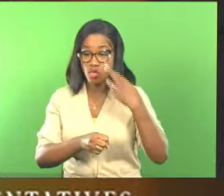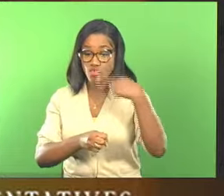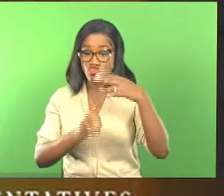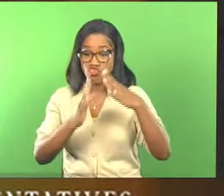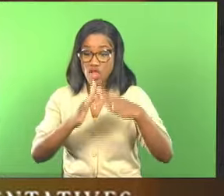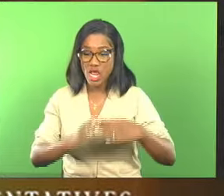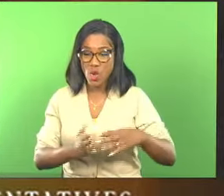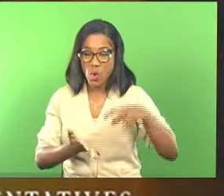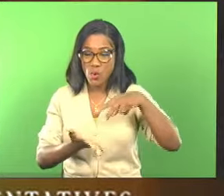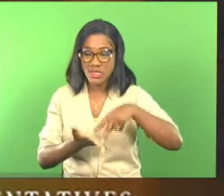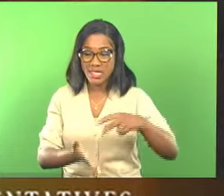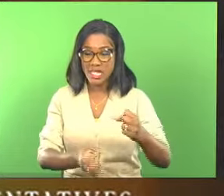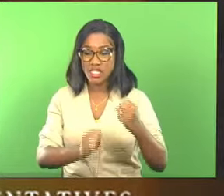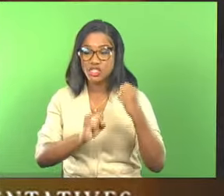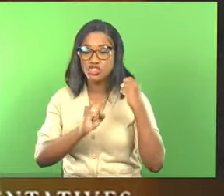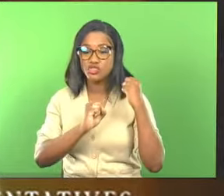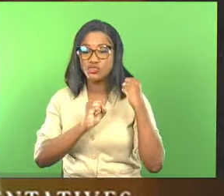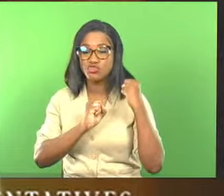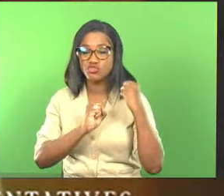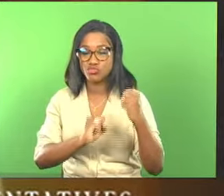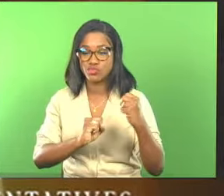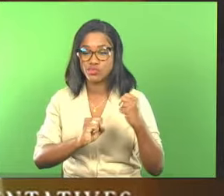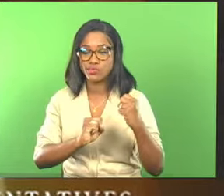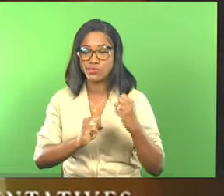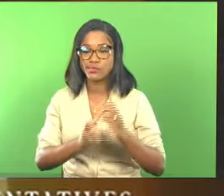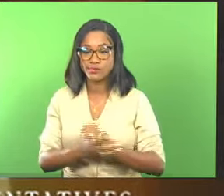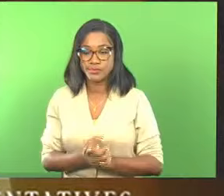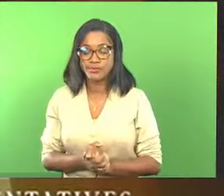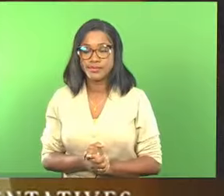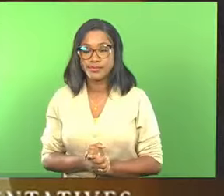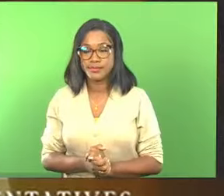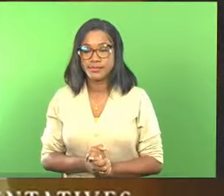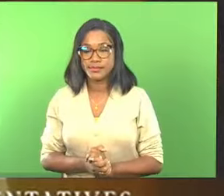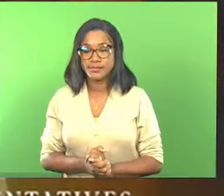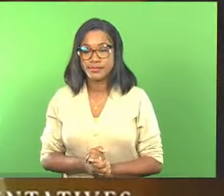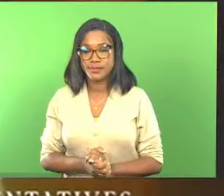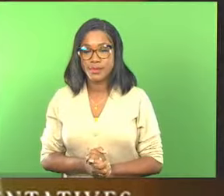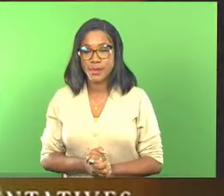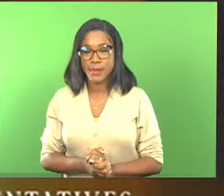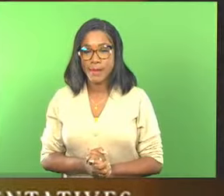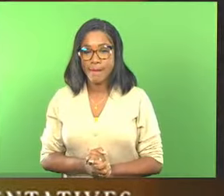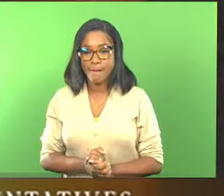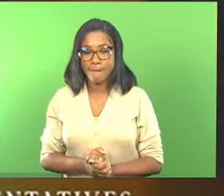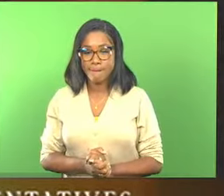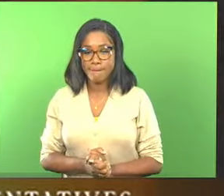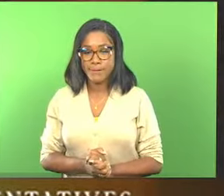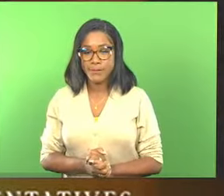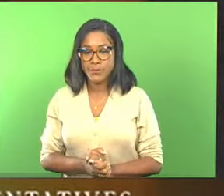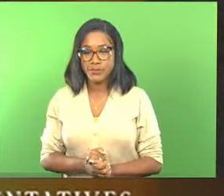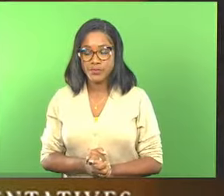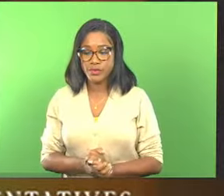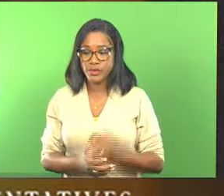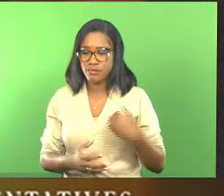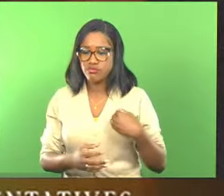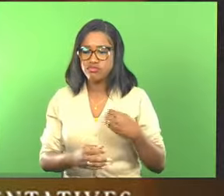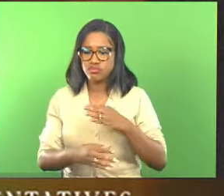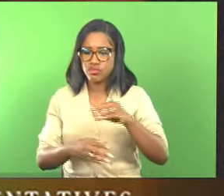you built a just, inclusive, and prosperous